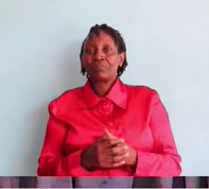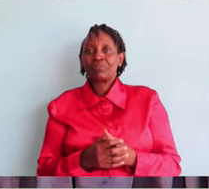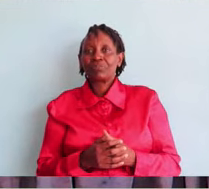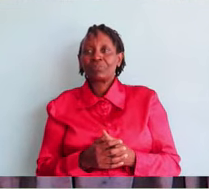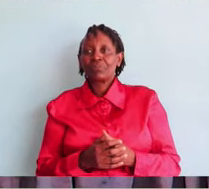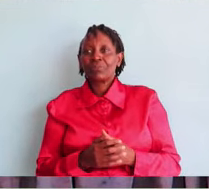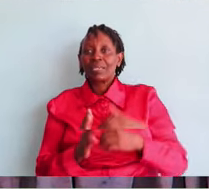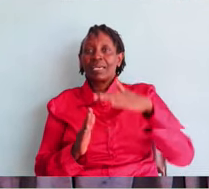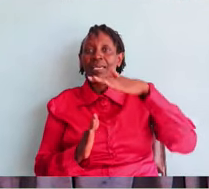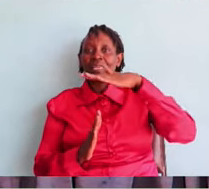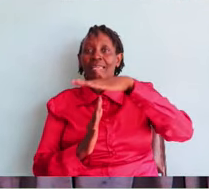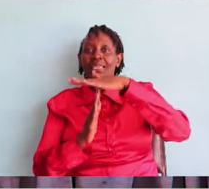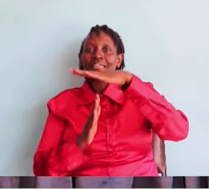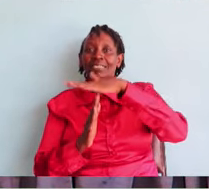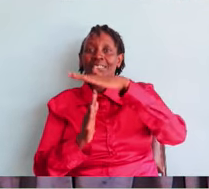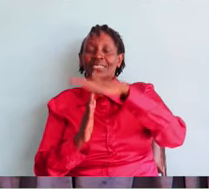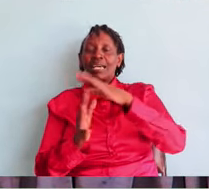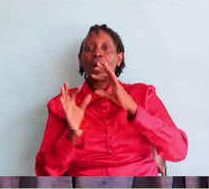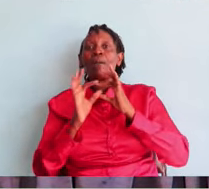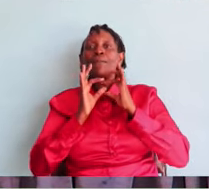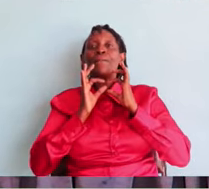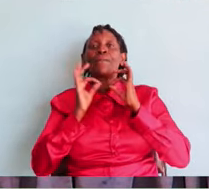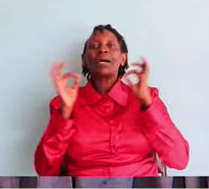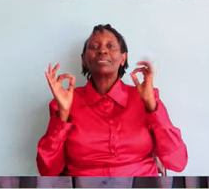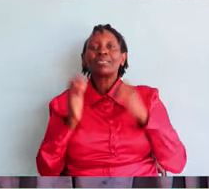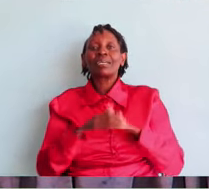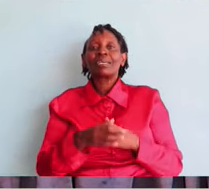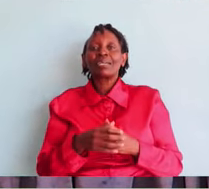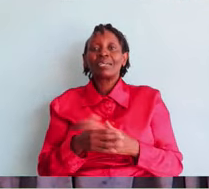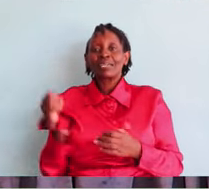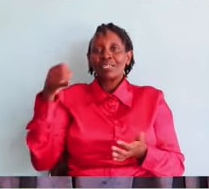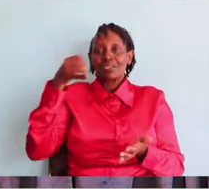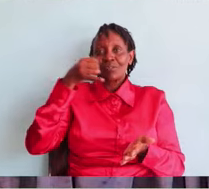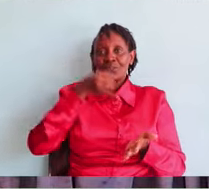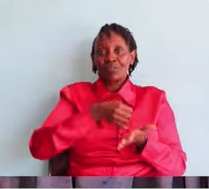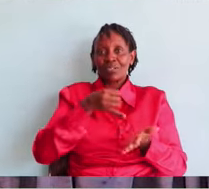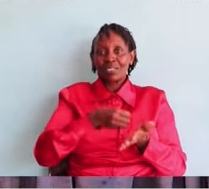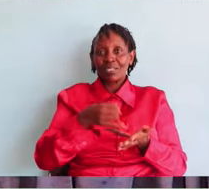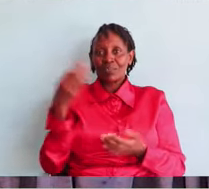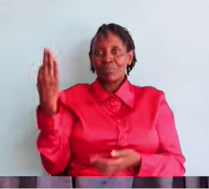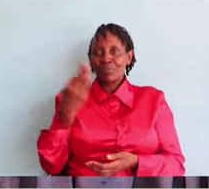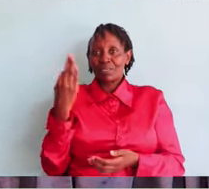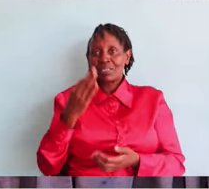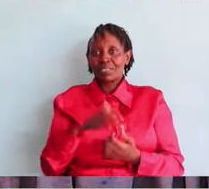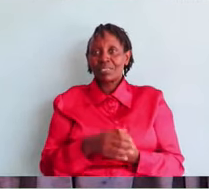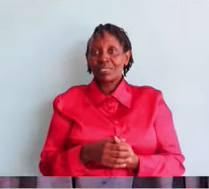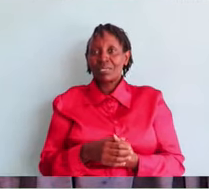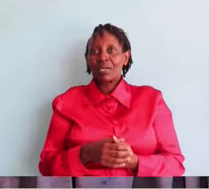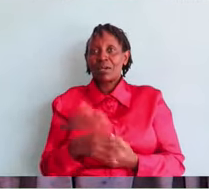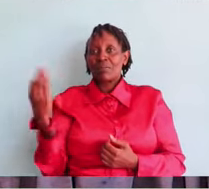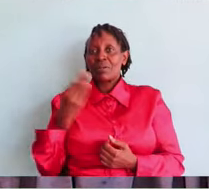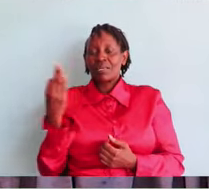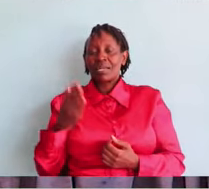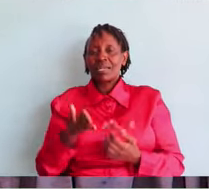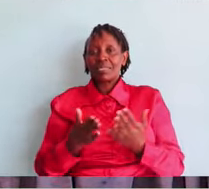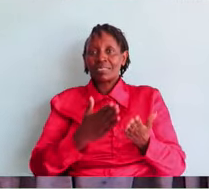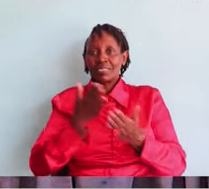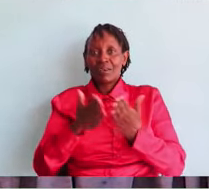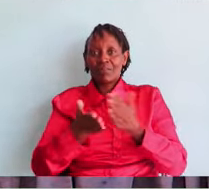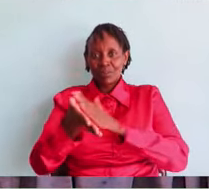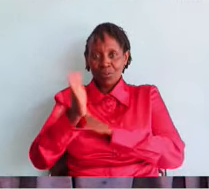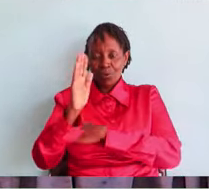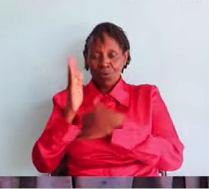senior pastor accepted her to be part of the pulpit team. And she started preaching and serving God on this